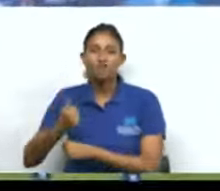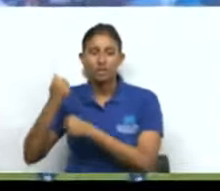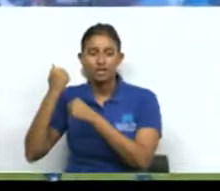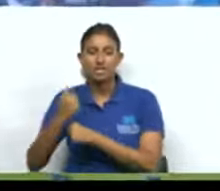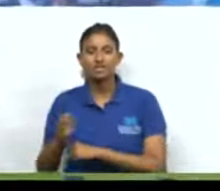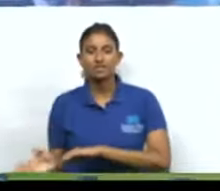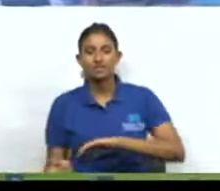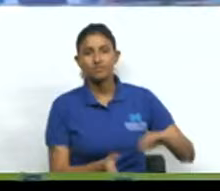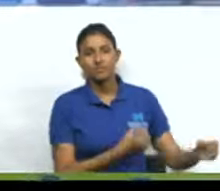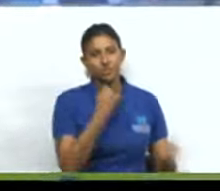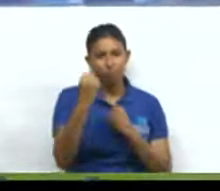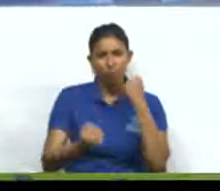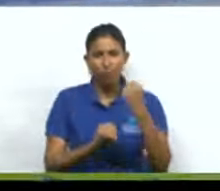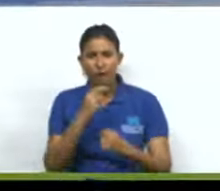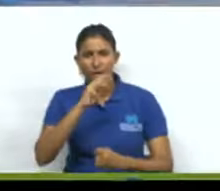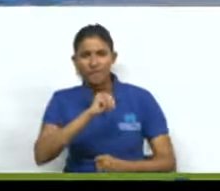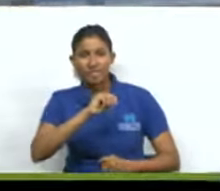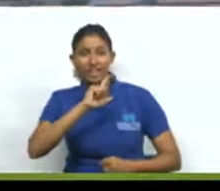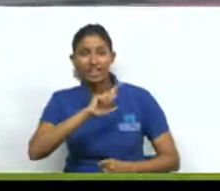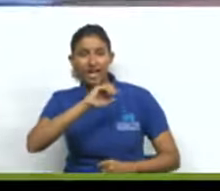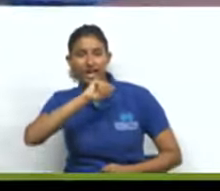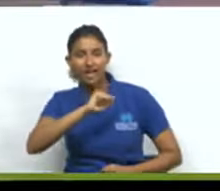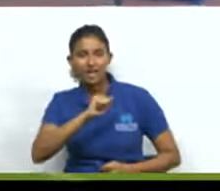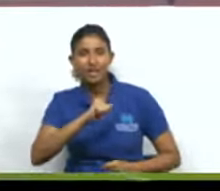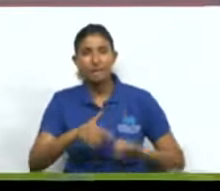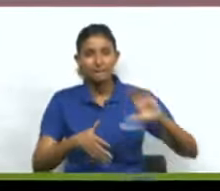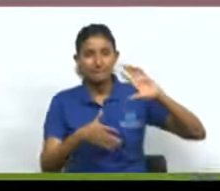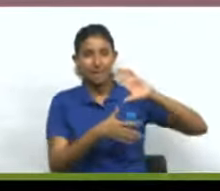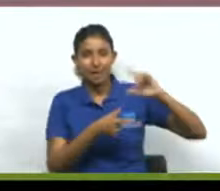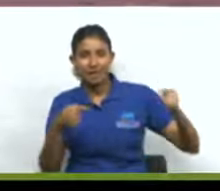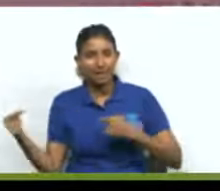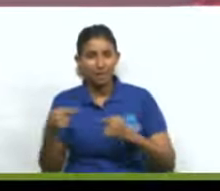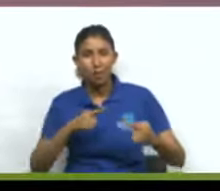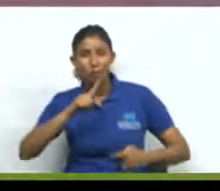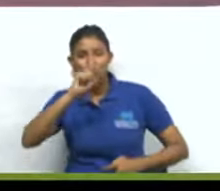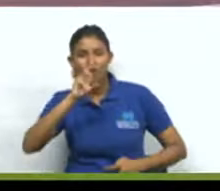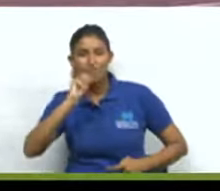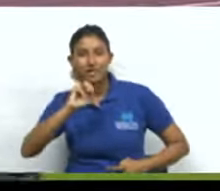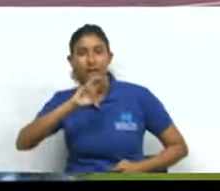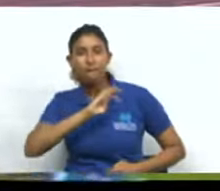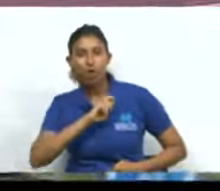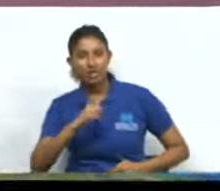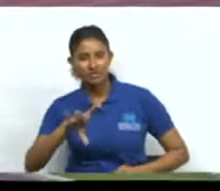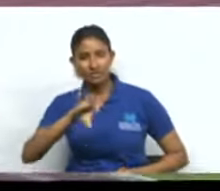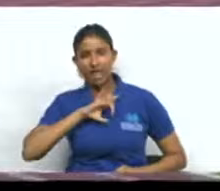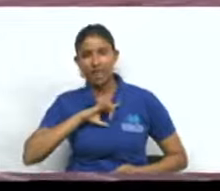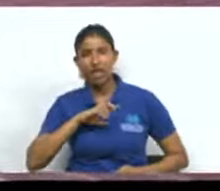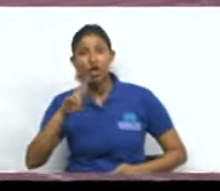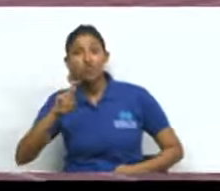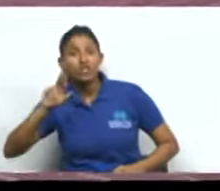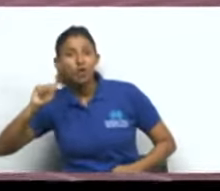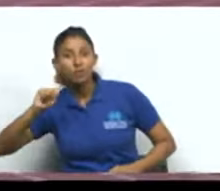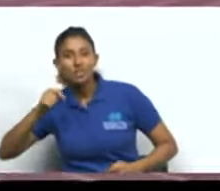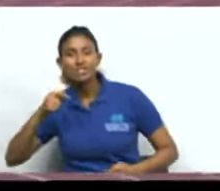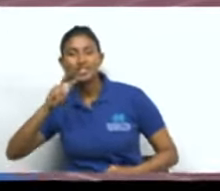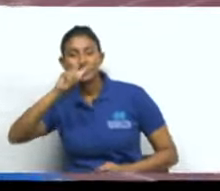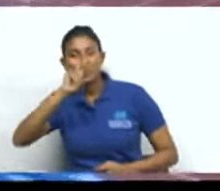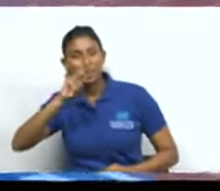sport, following Michelle Yee's Pan Am Games 100-meter bronze, Rhea Thomas reaches the 200-meter final.